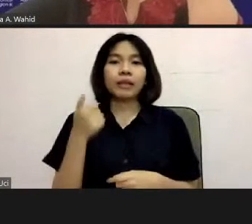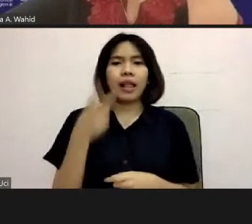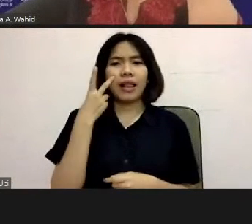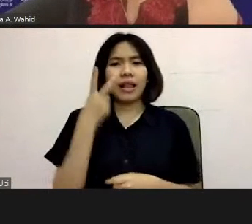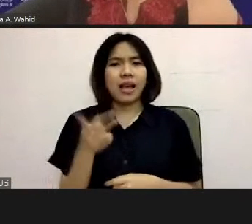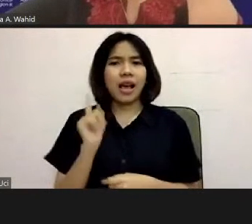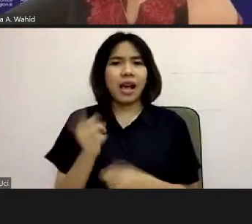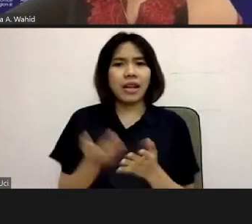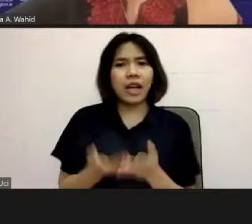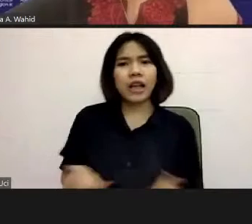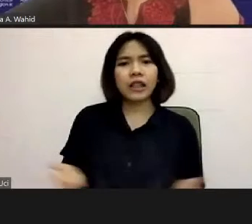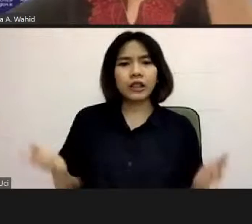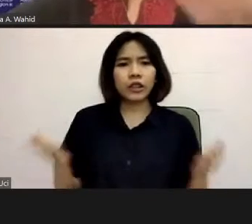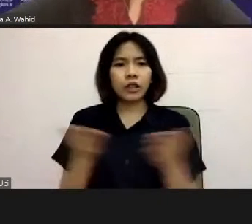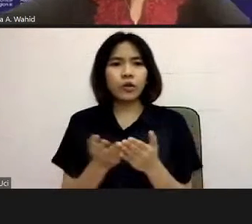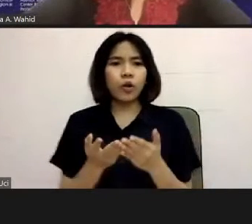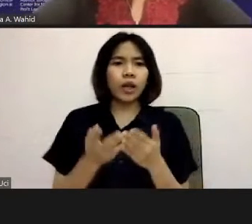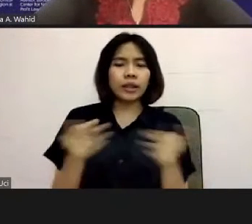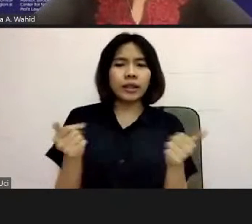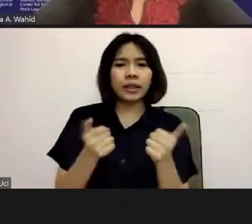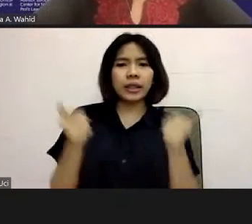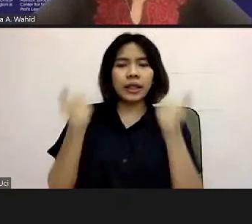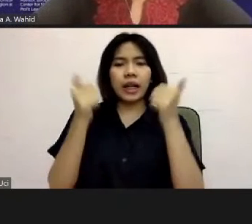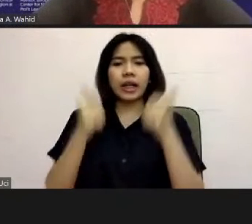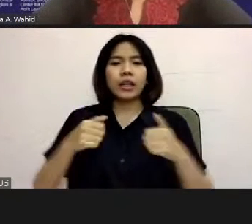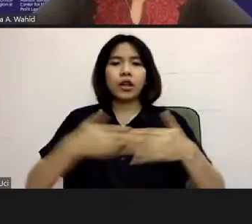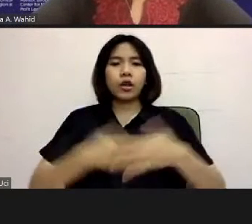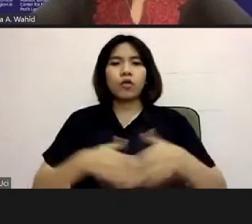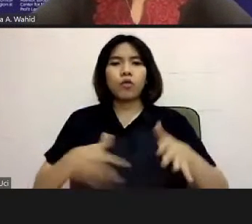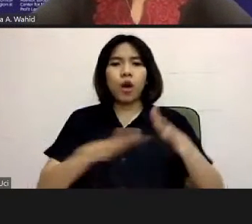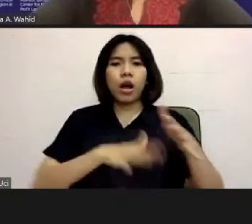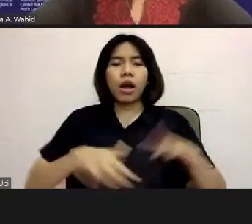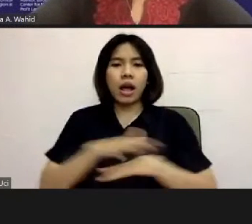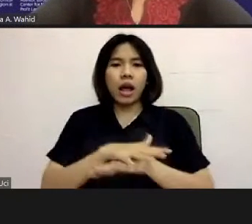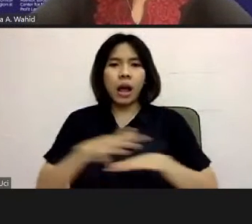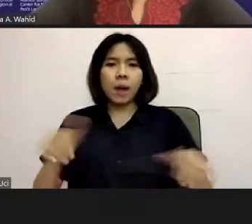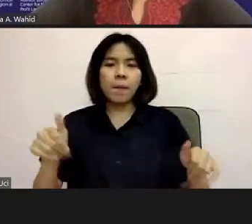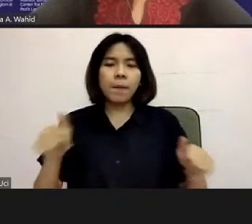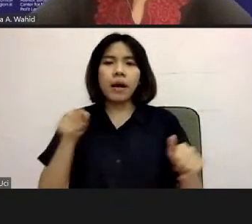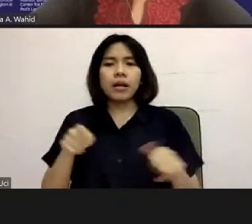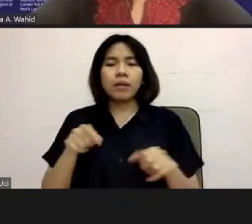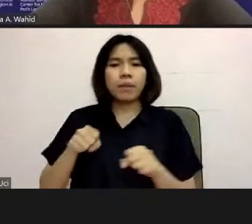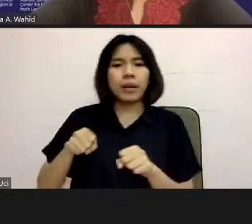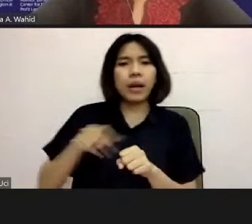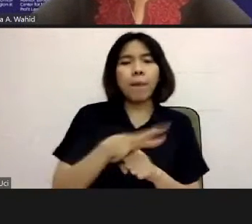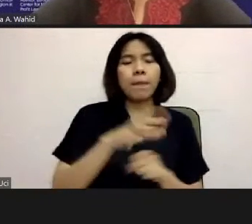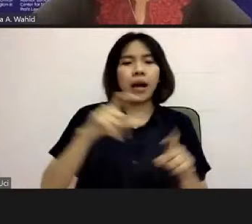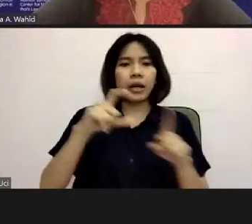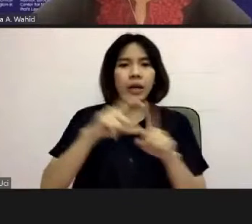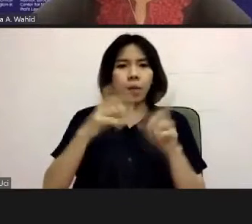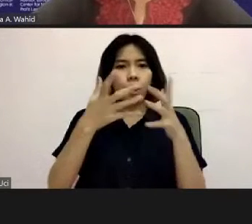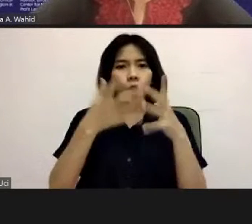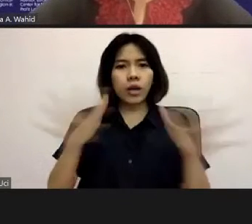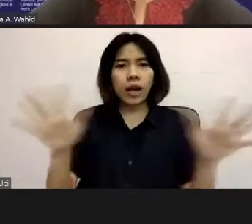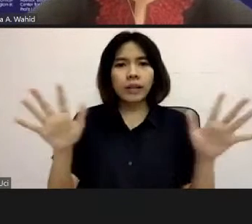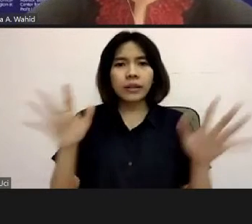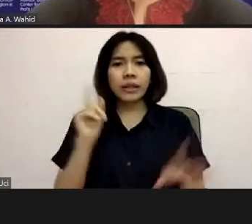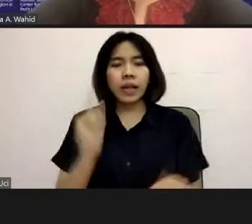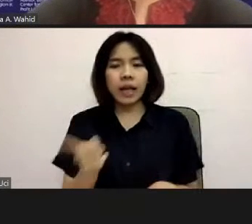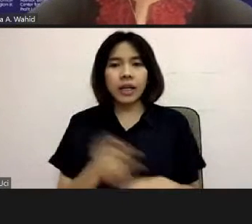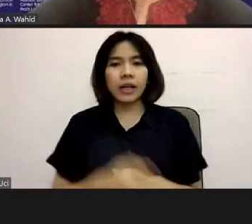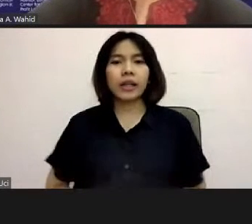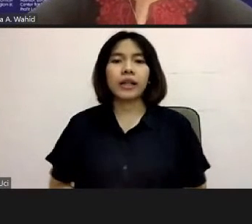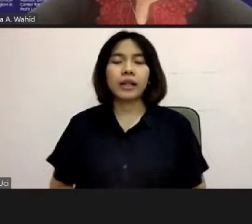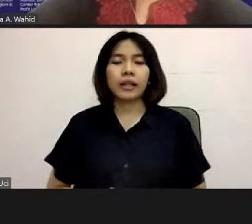all around the world that has threatened our democracy. Deriving from such phenomena, therefore collaboration within the CSOs mark as an important